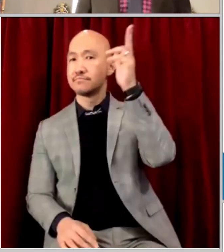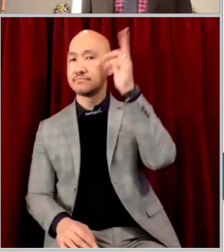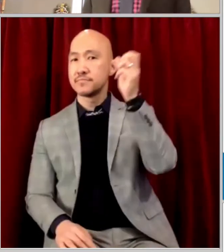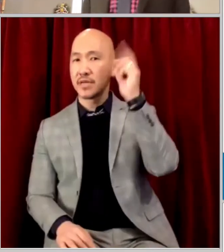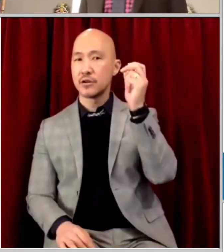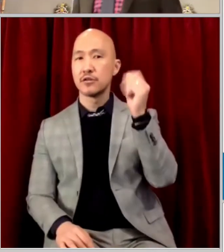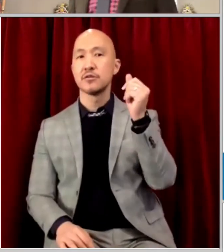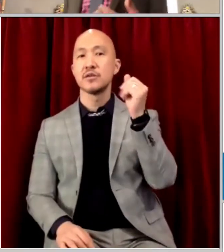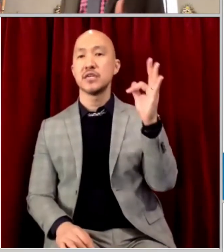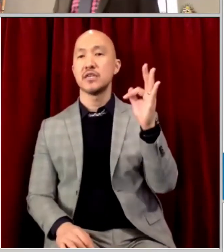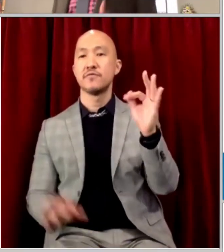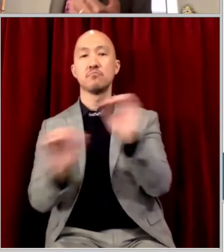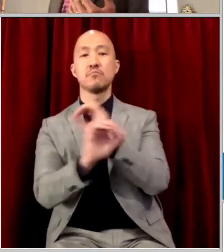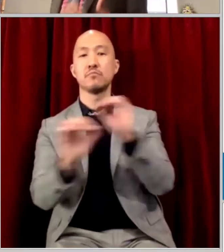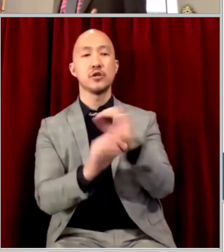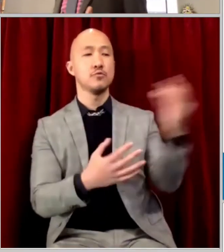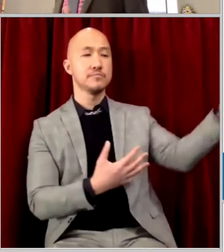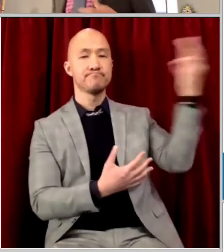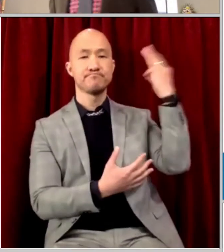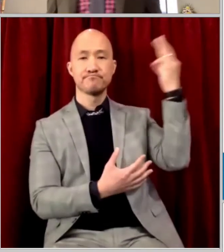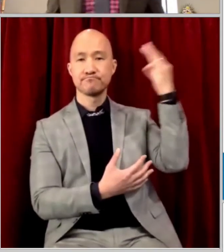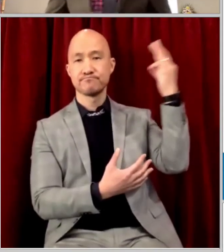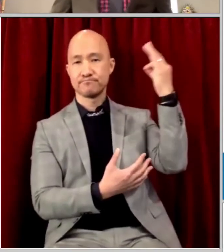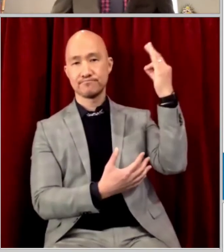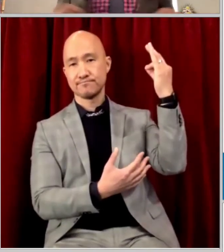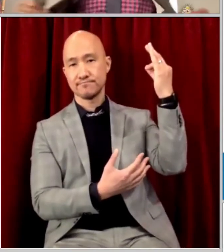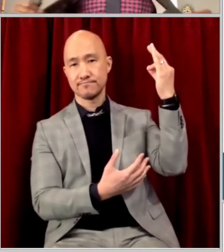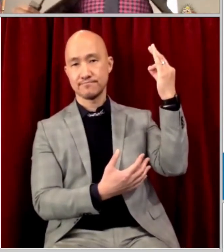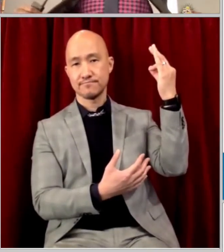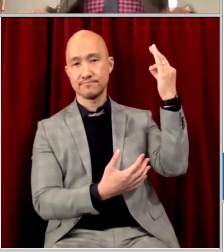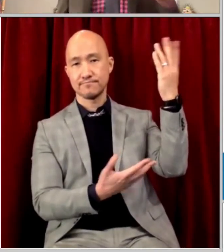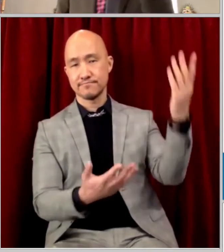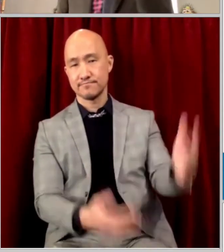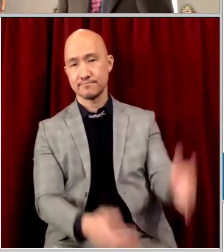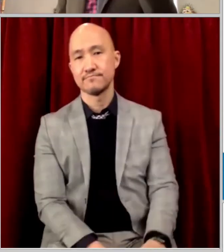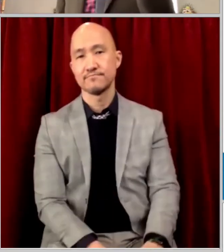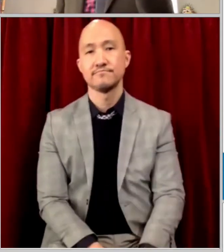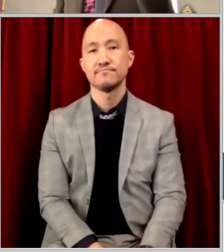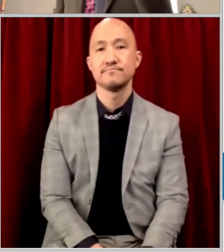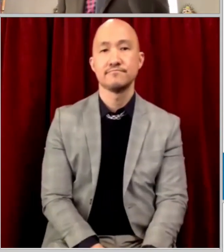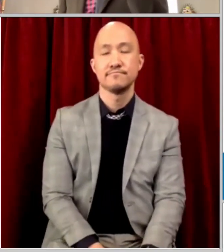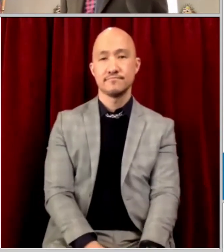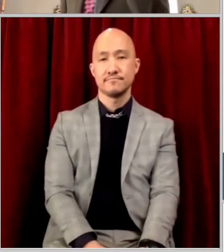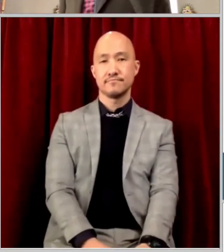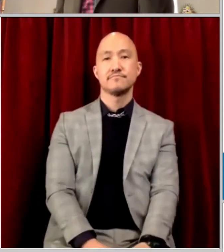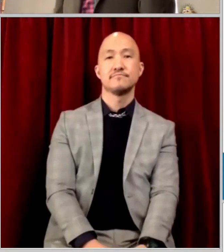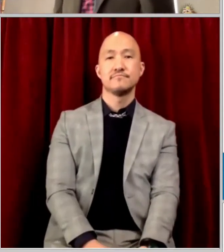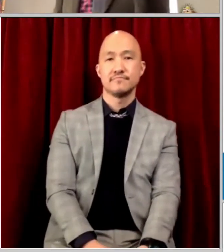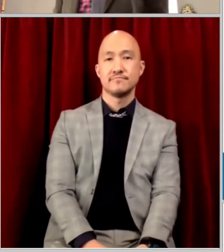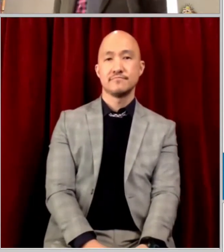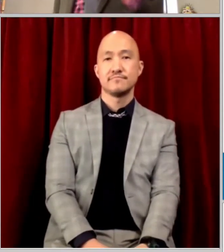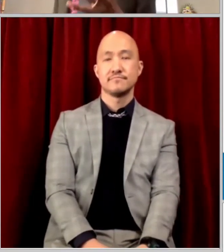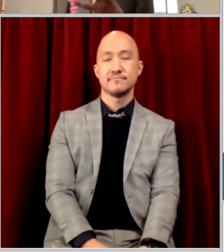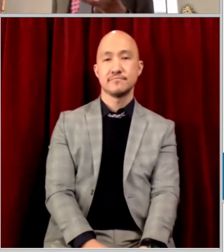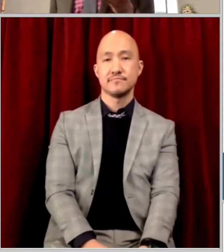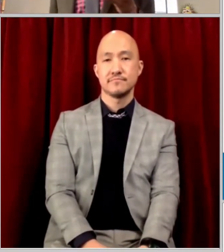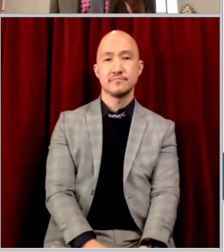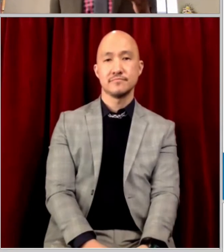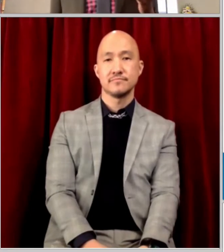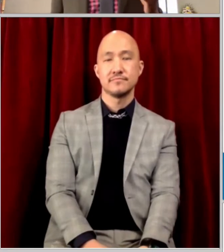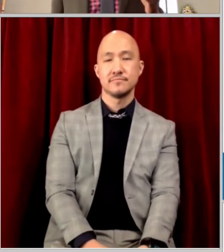The Bible teaches that I need to open my mouth. I guess maybe instead of opening my jacket, I need to open my mouth, right? Because that's how the light is going to